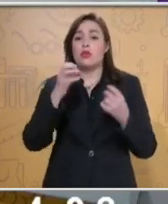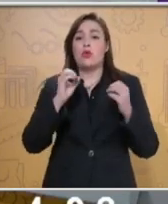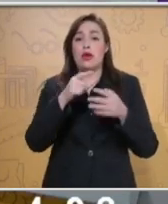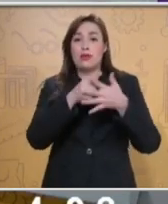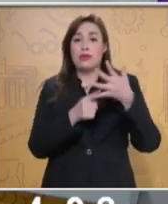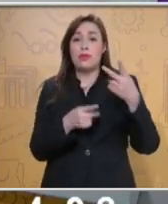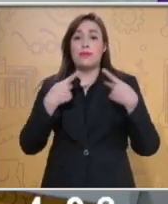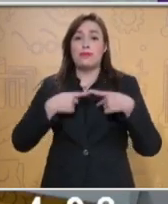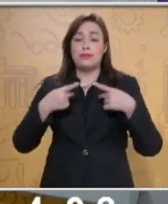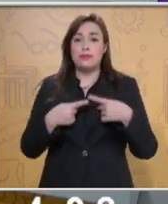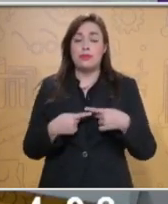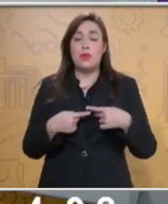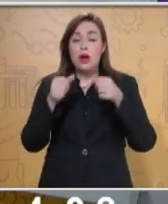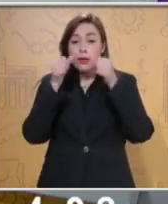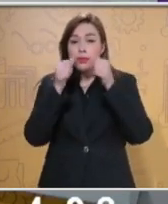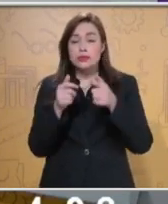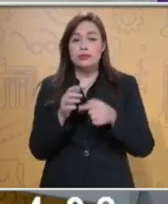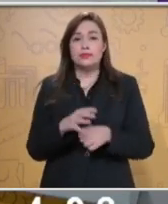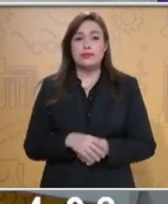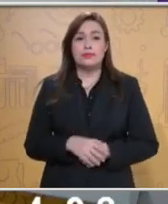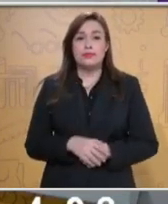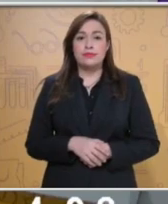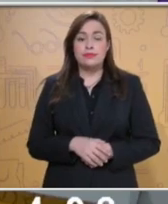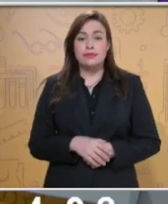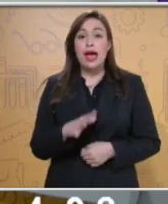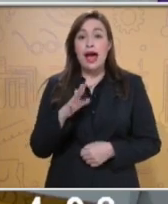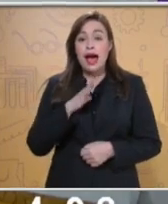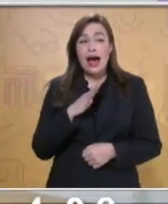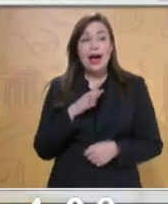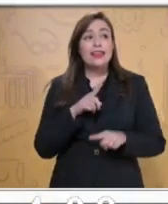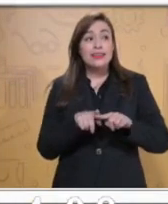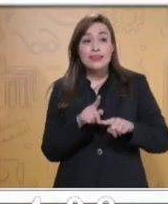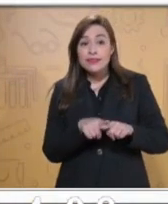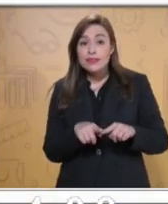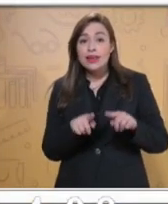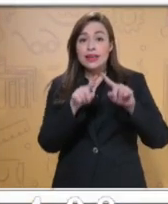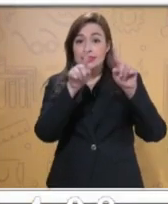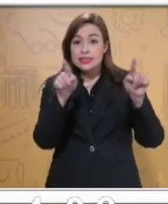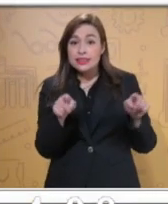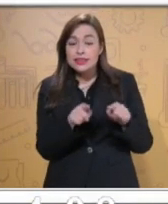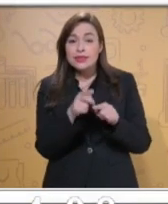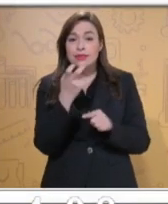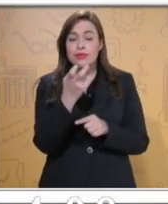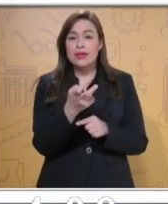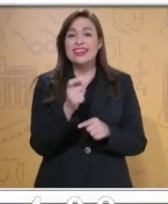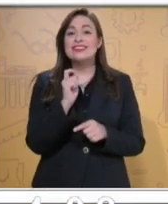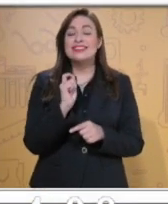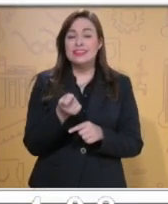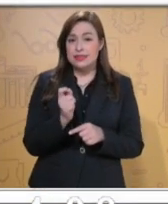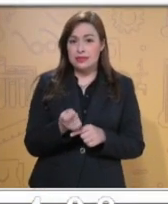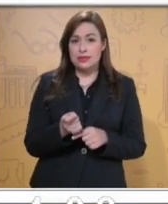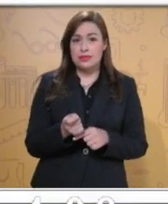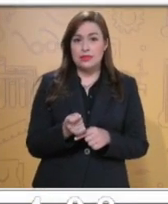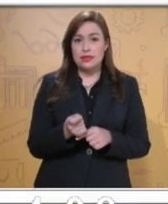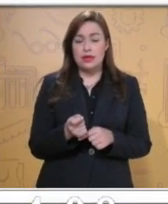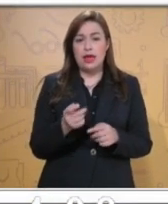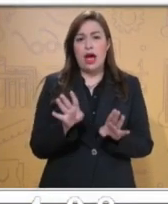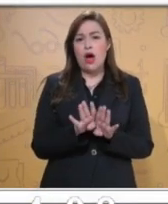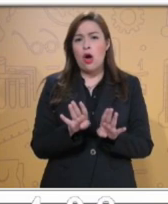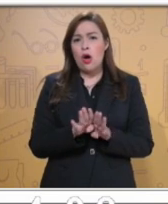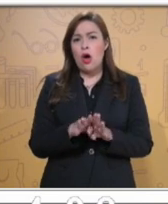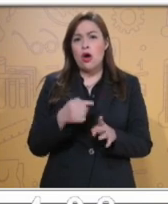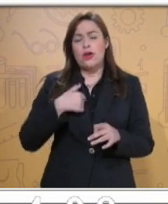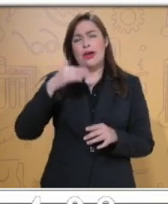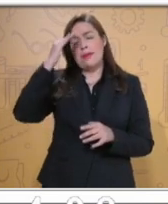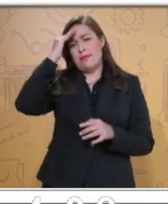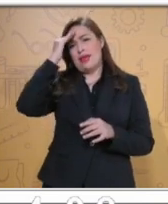attention, that cloud has little circles that represents a thought or a dream, okay?